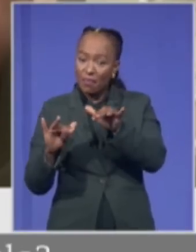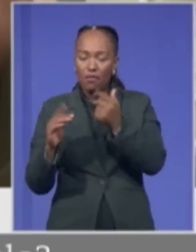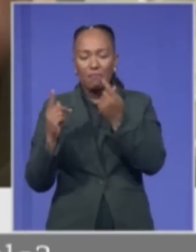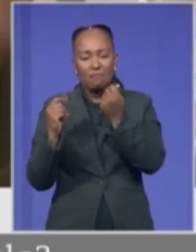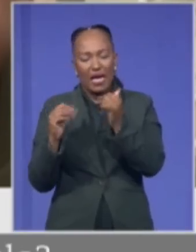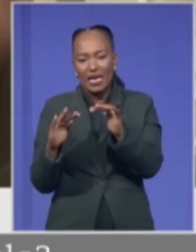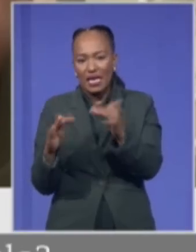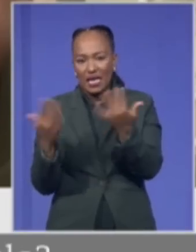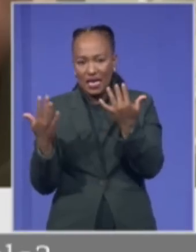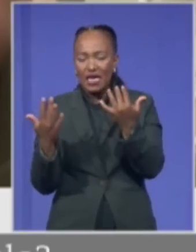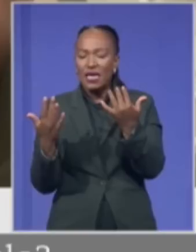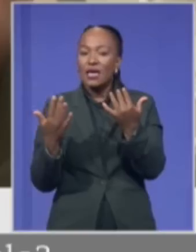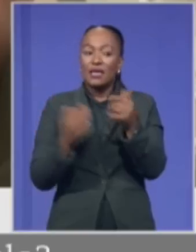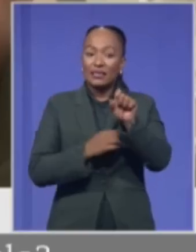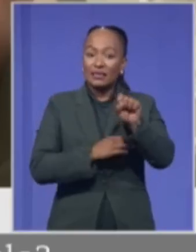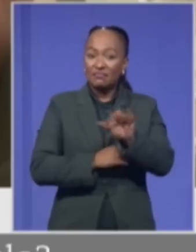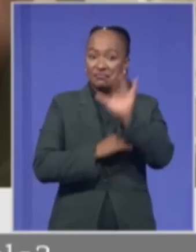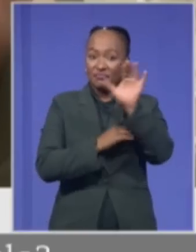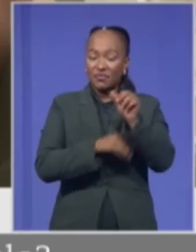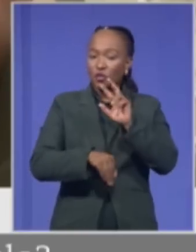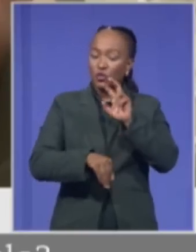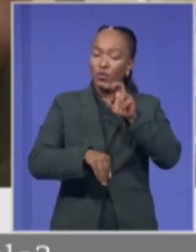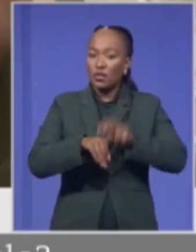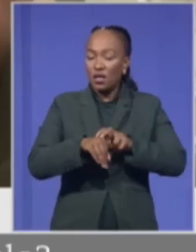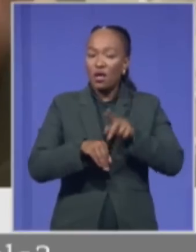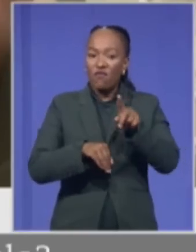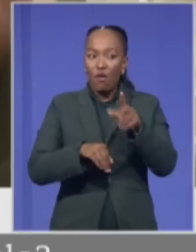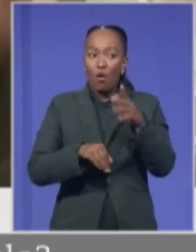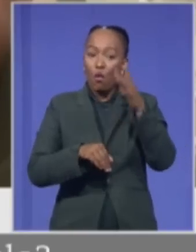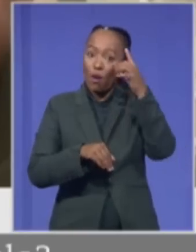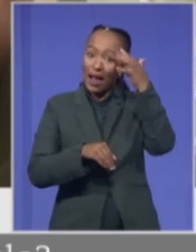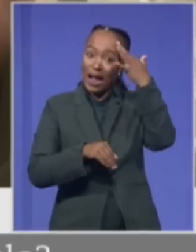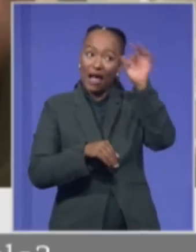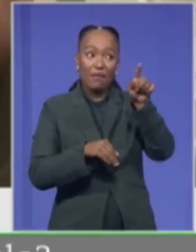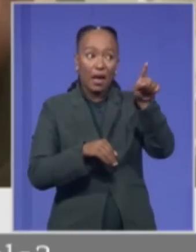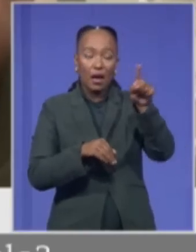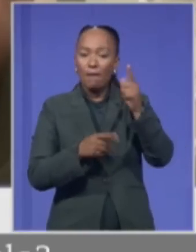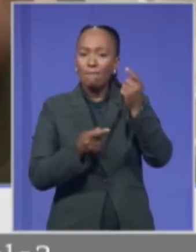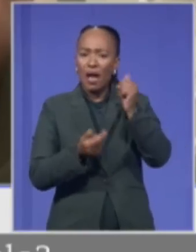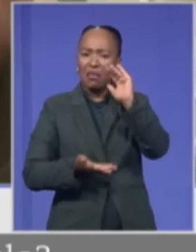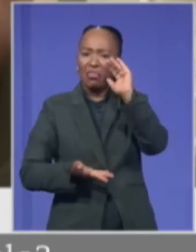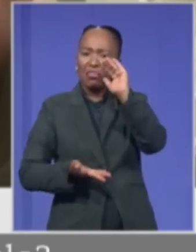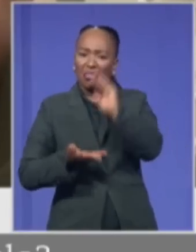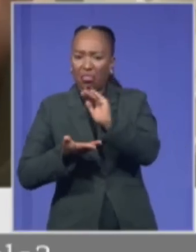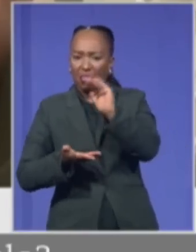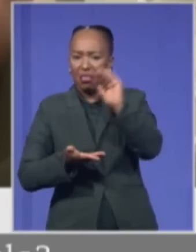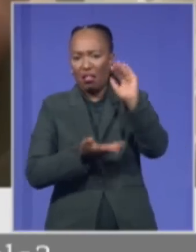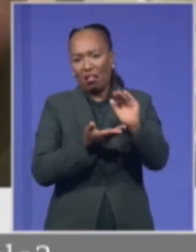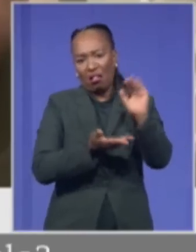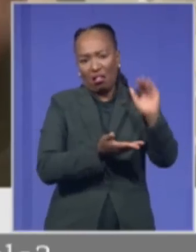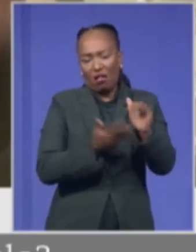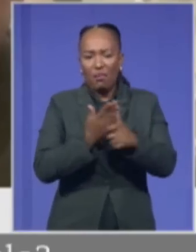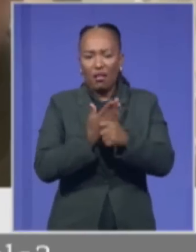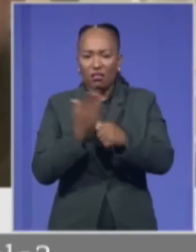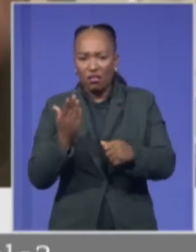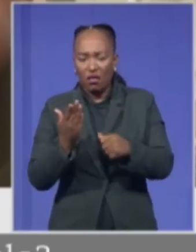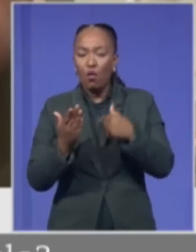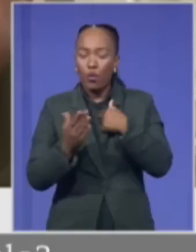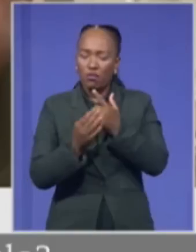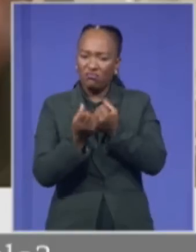a hloke hore mmuso o thefule dipokotho tsa bona mme re le mokga Democratic Alliance re ema le ma Afrika Borwa re